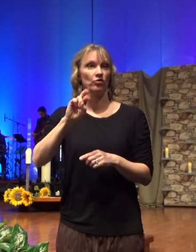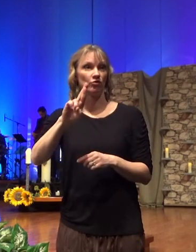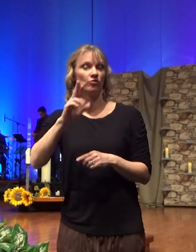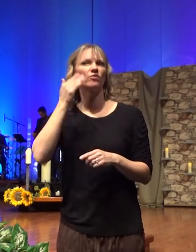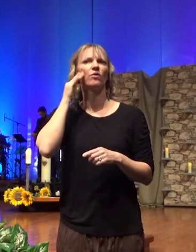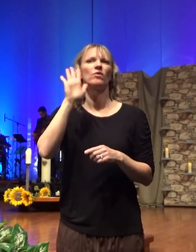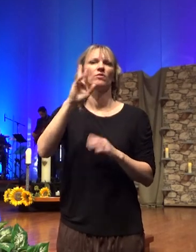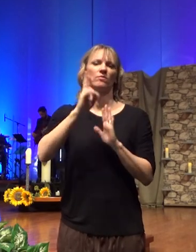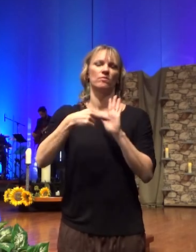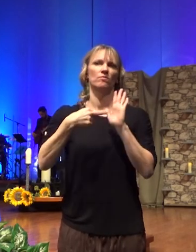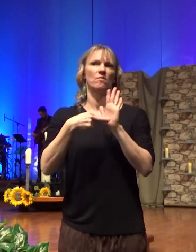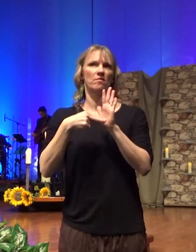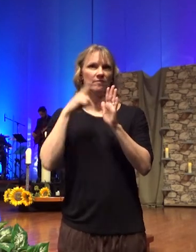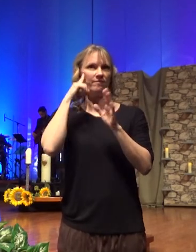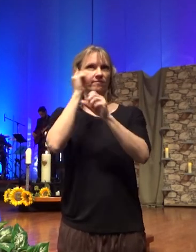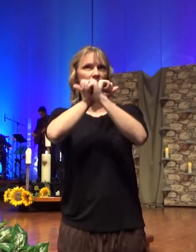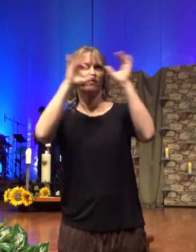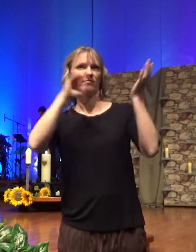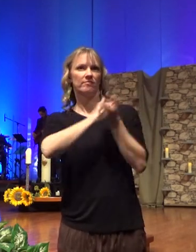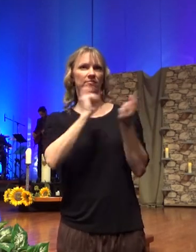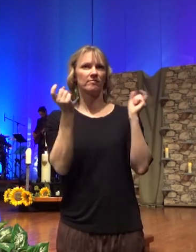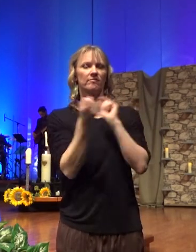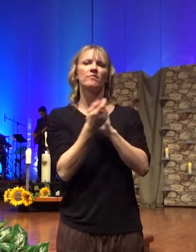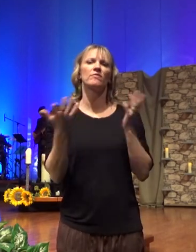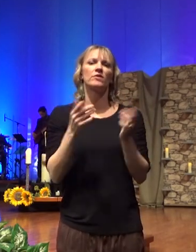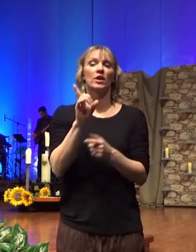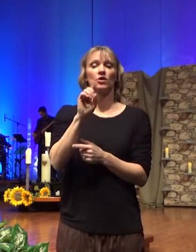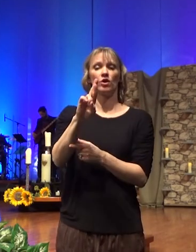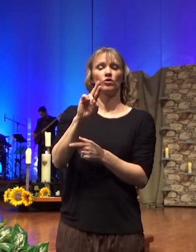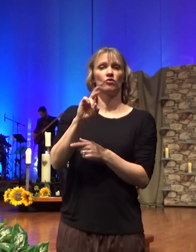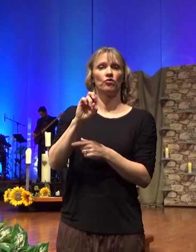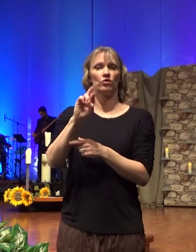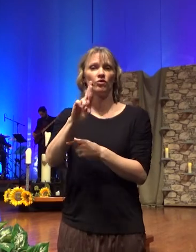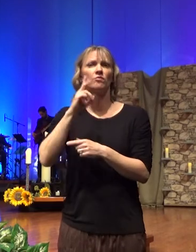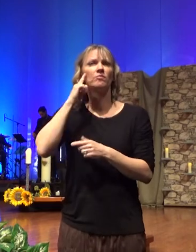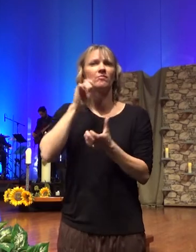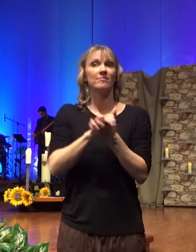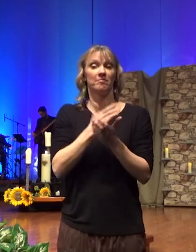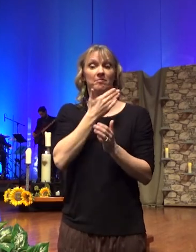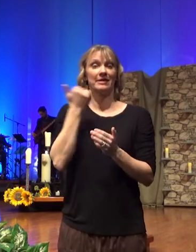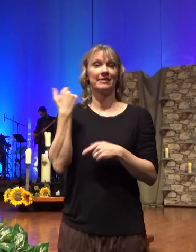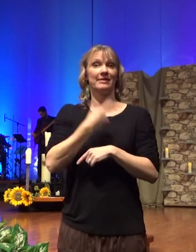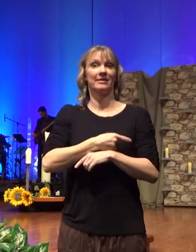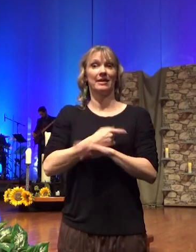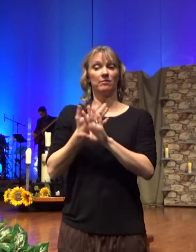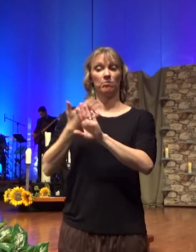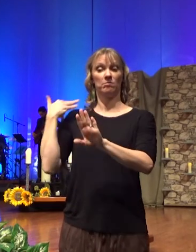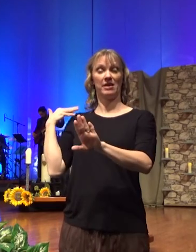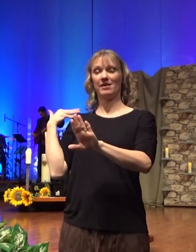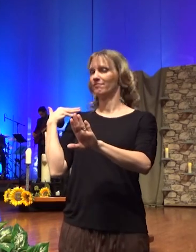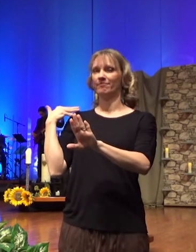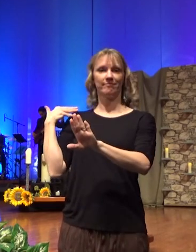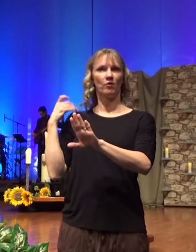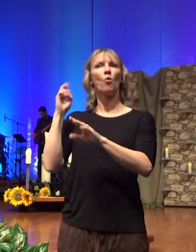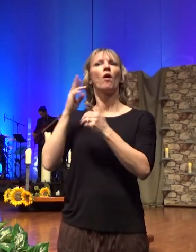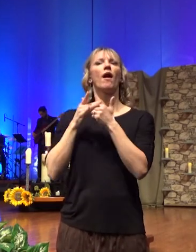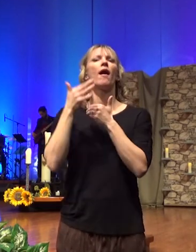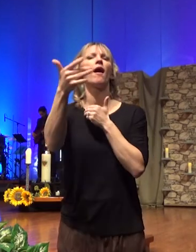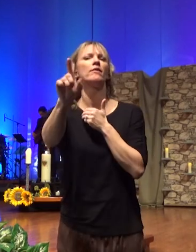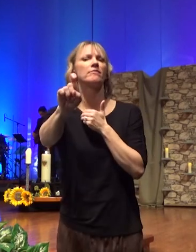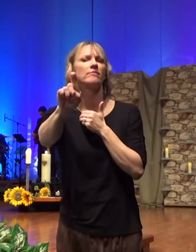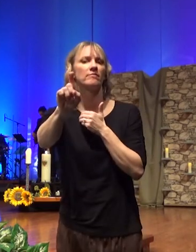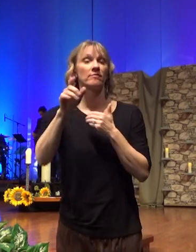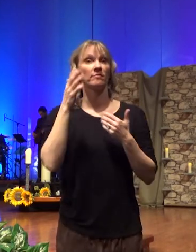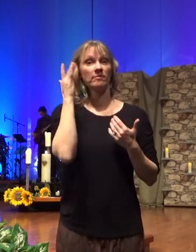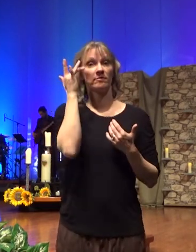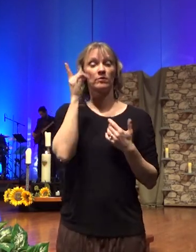knowing that his role he envisioned changing here, is does Dr. Roger believe that the best days of Mile High Church are behind us or